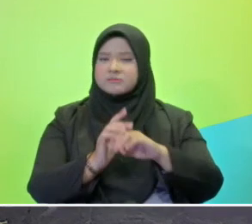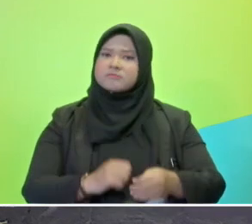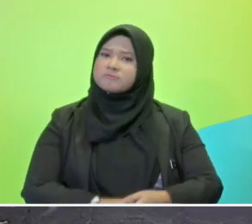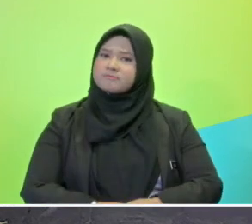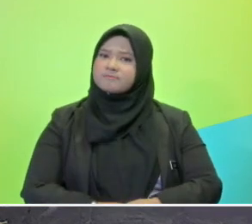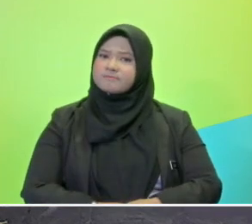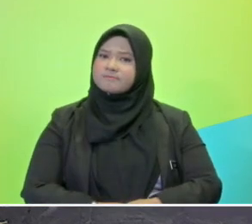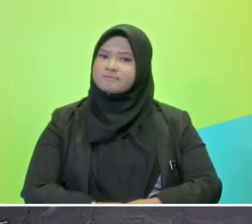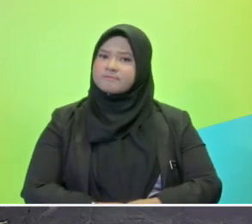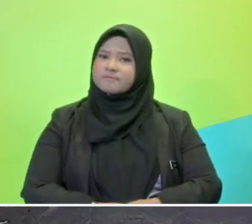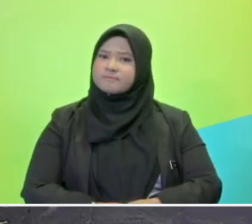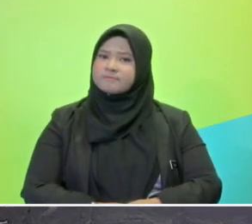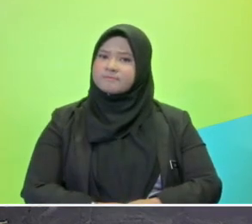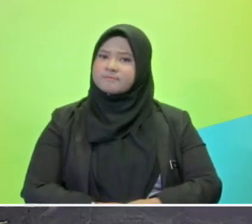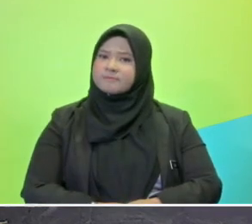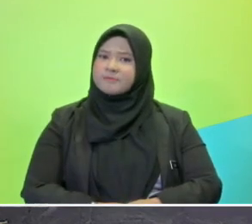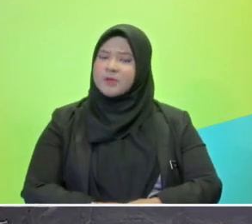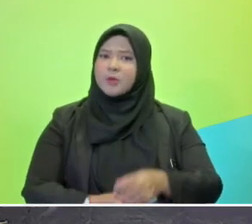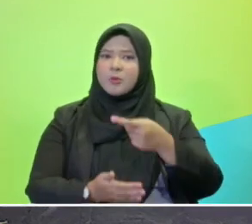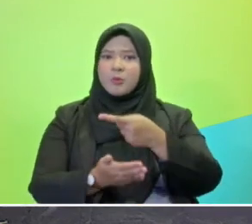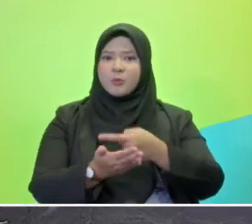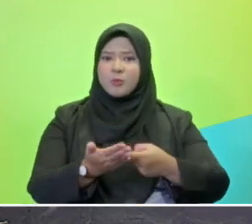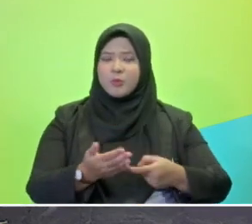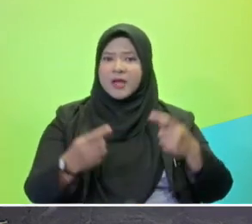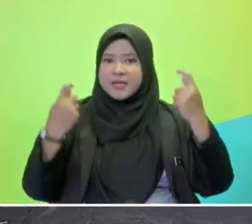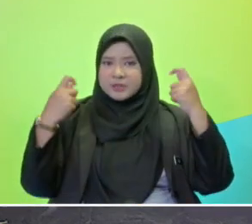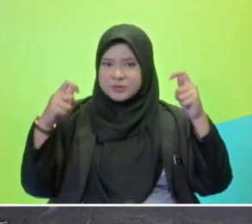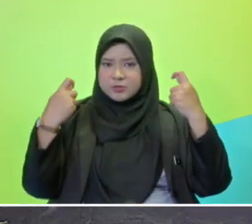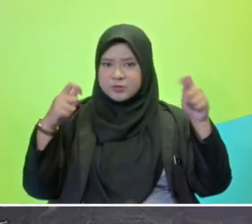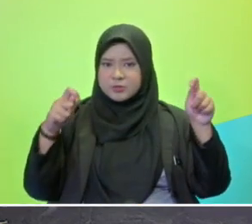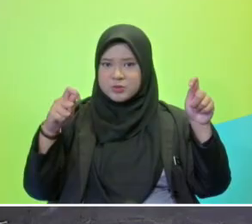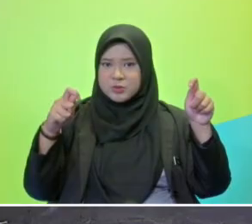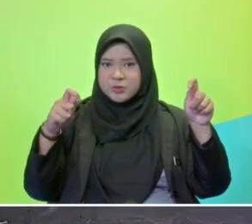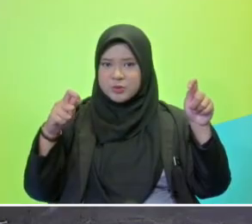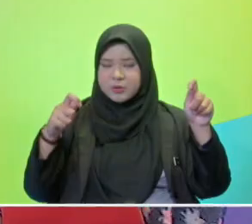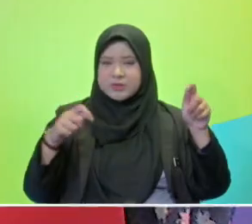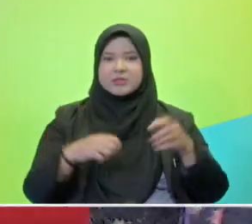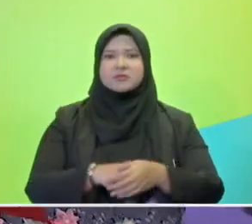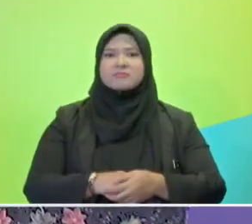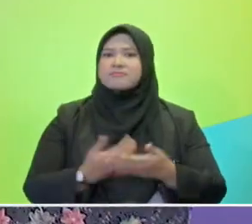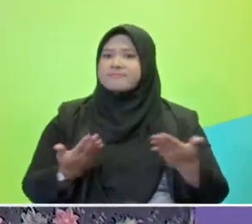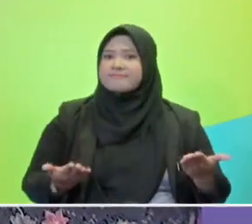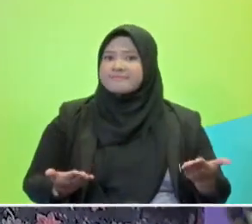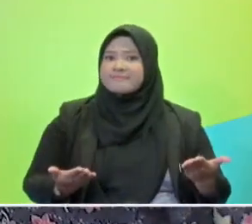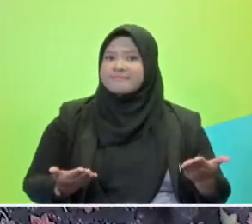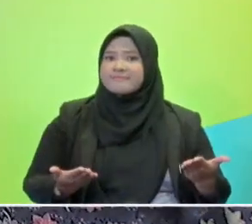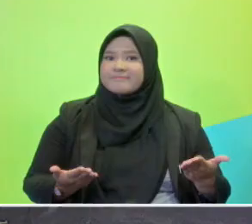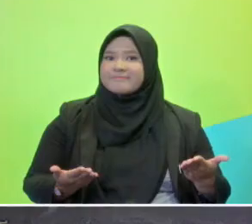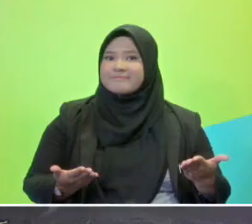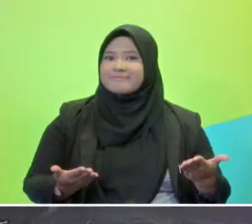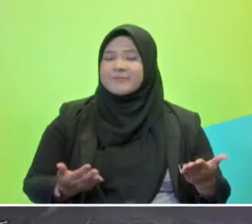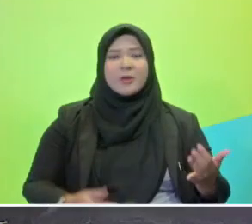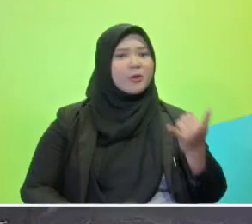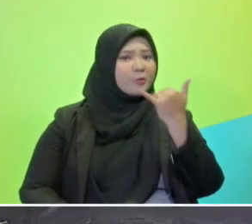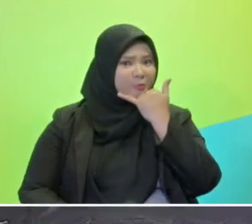toy airplane? Oh, no. He doesn't have plane. So, it's supposed to be? Red